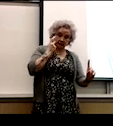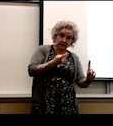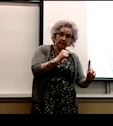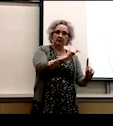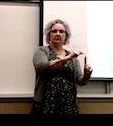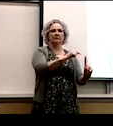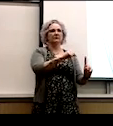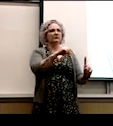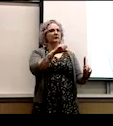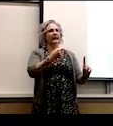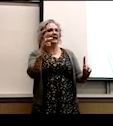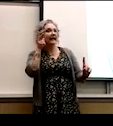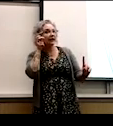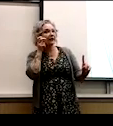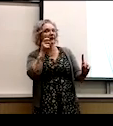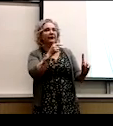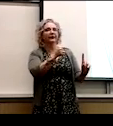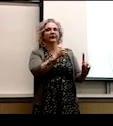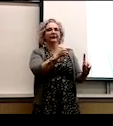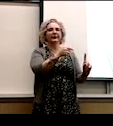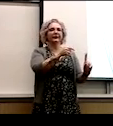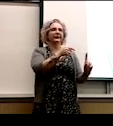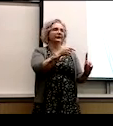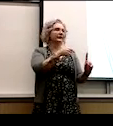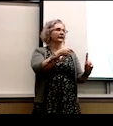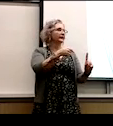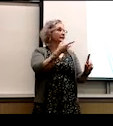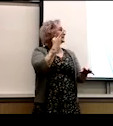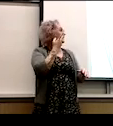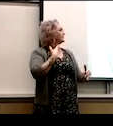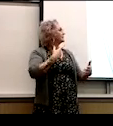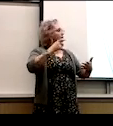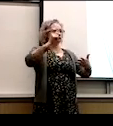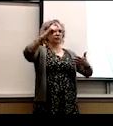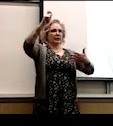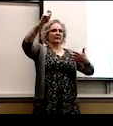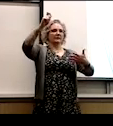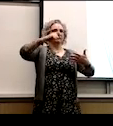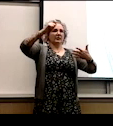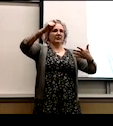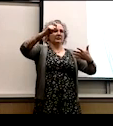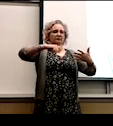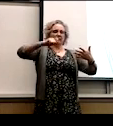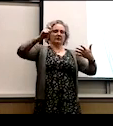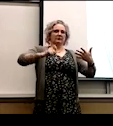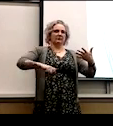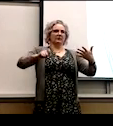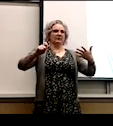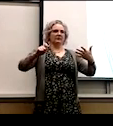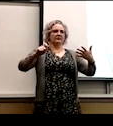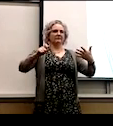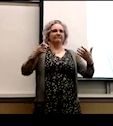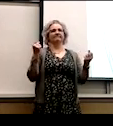other medical conditions with, and I put the little check marks, see these little check marks? Oh,